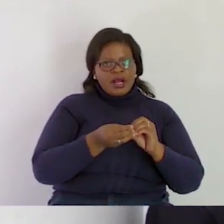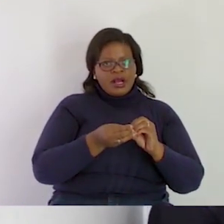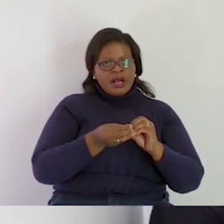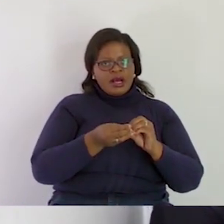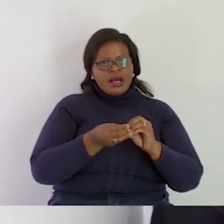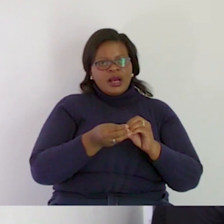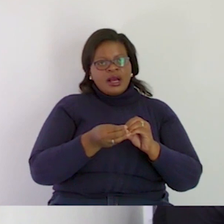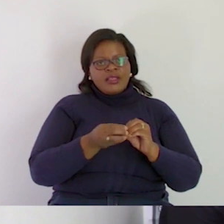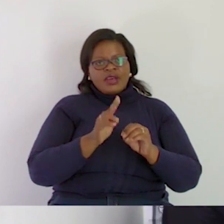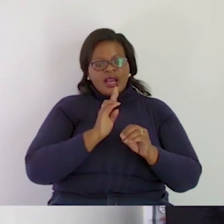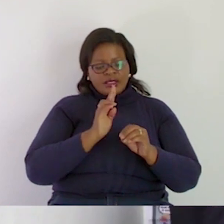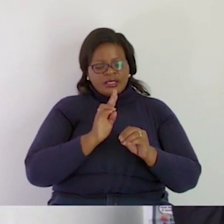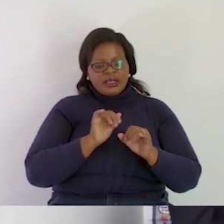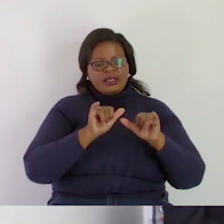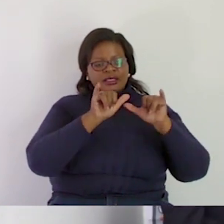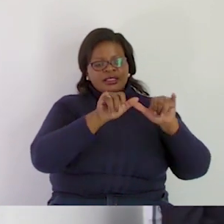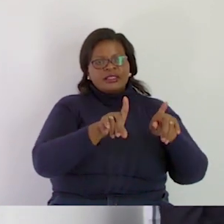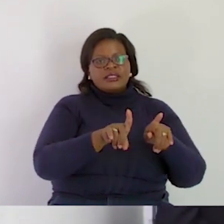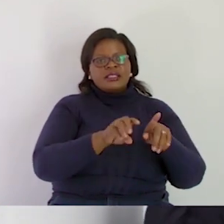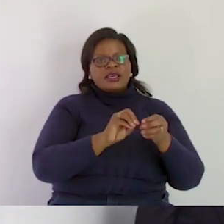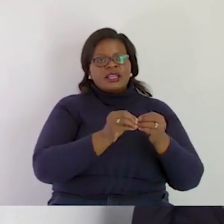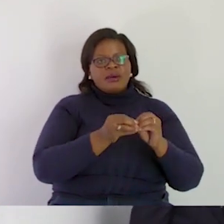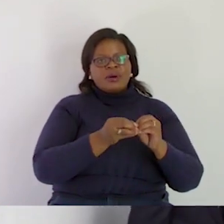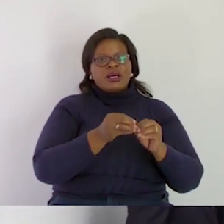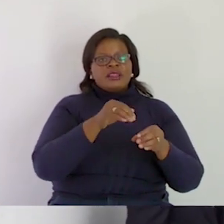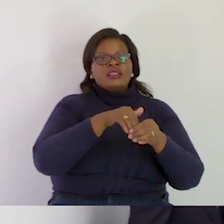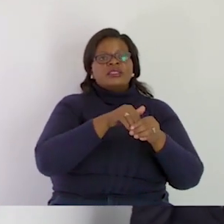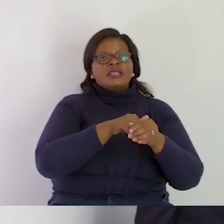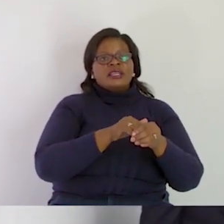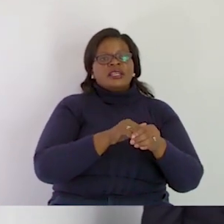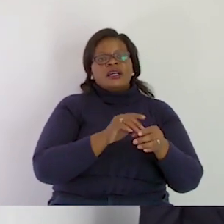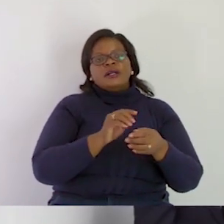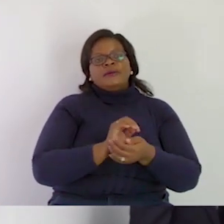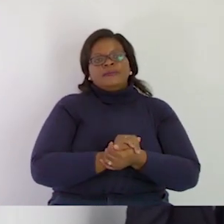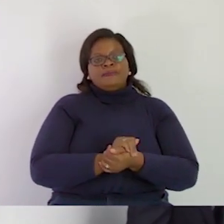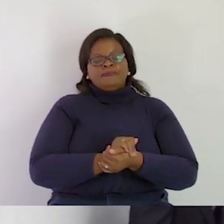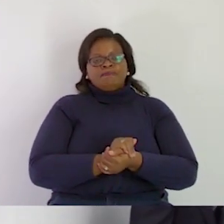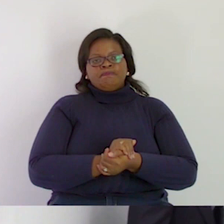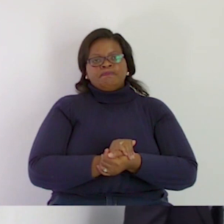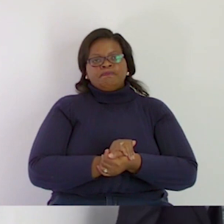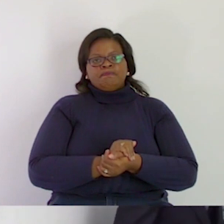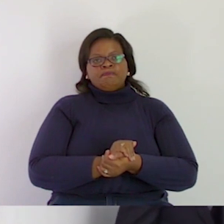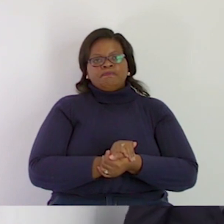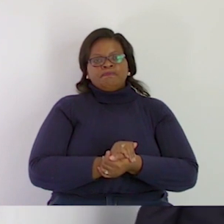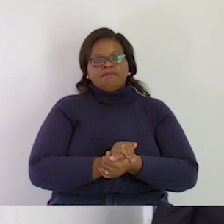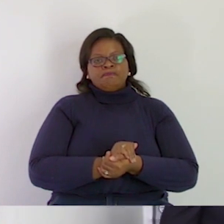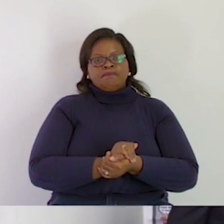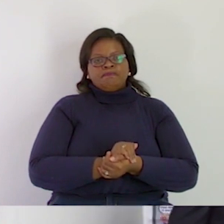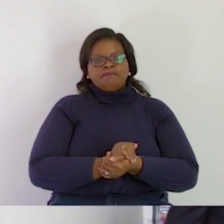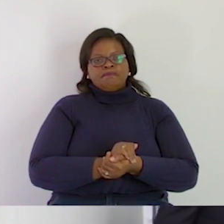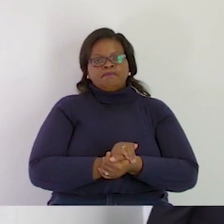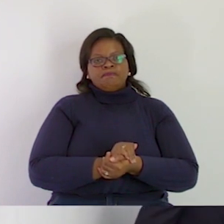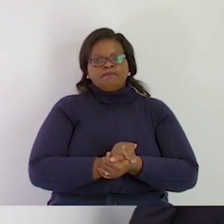answer 10 to be that number, you are multiplying with 1.